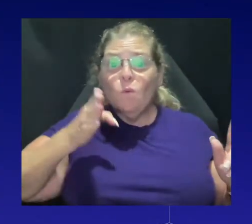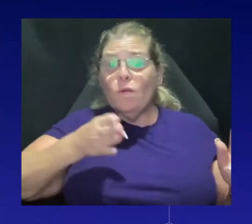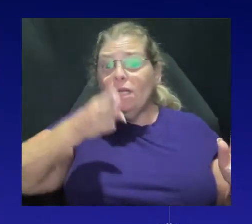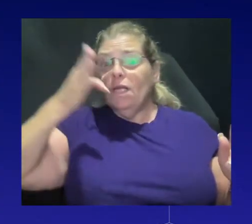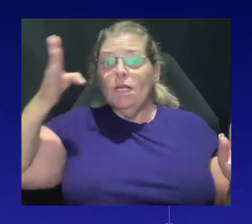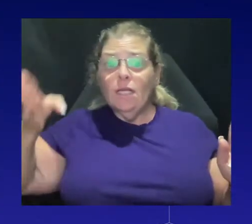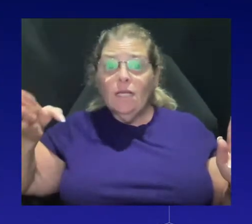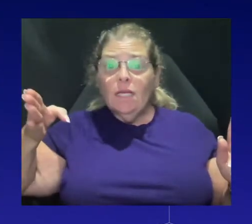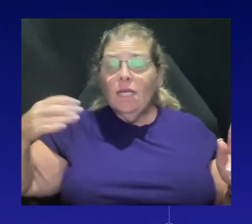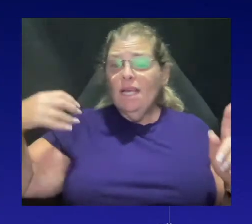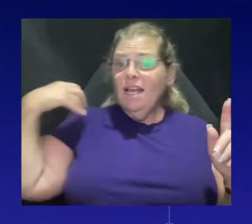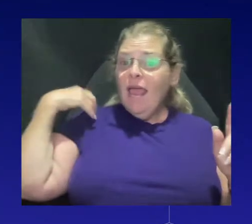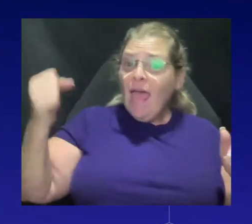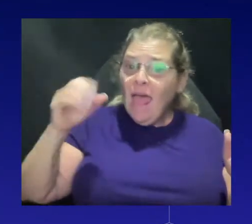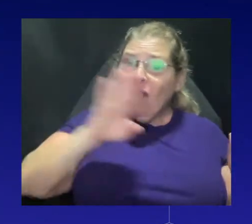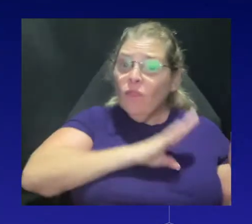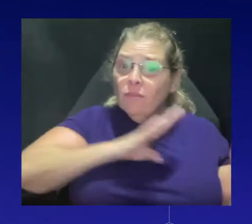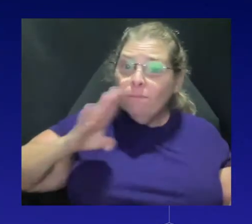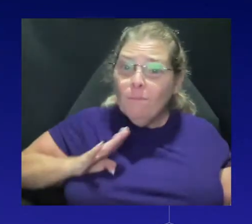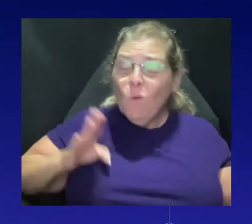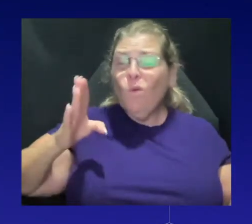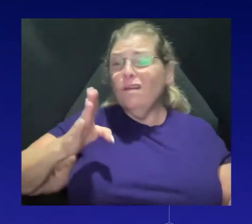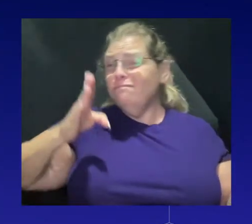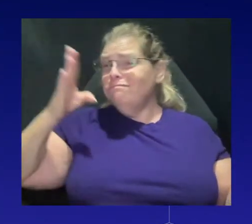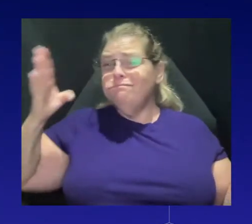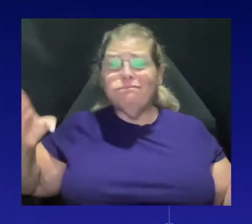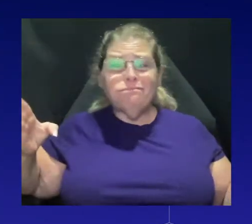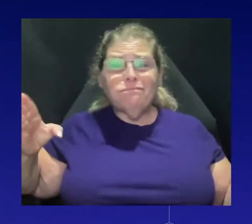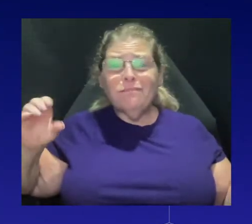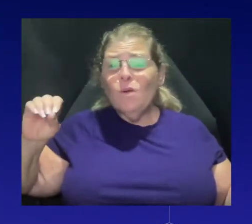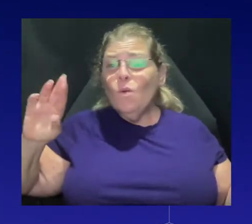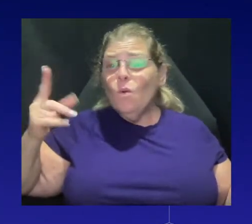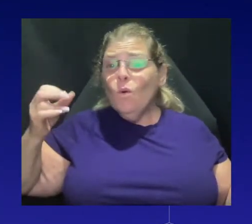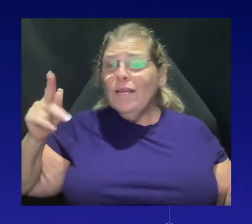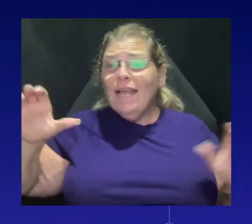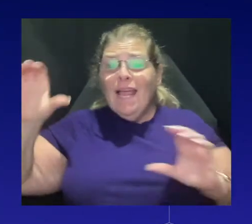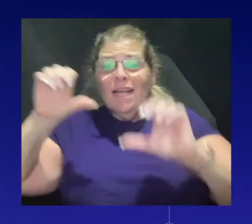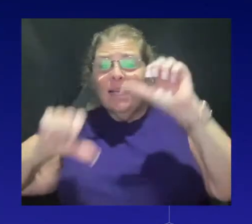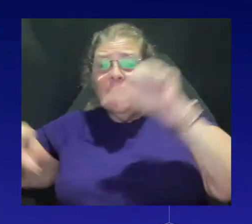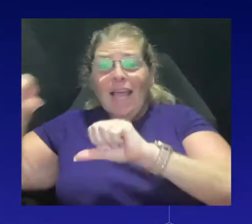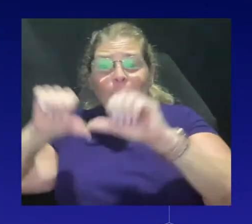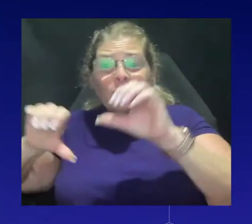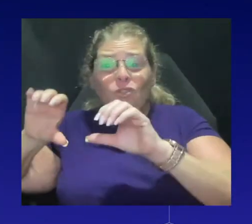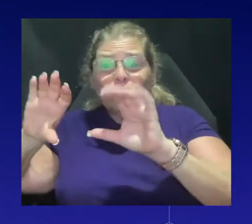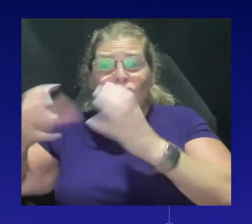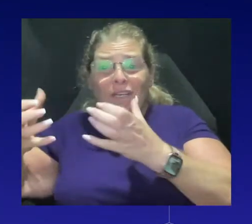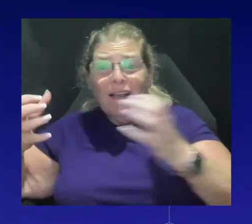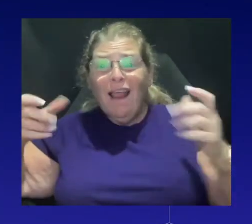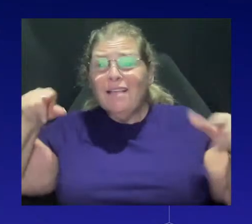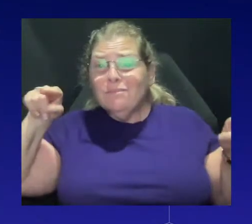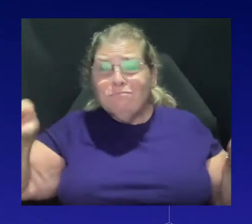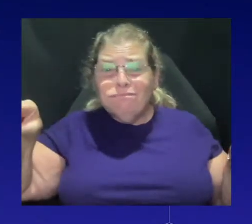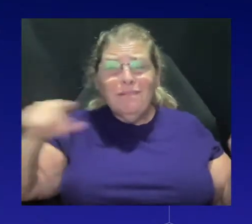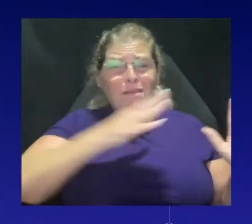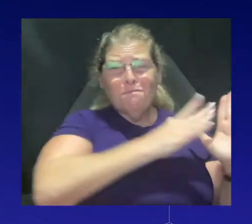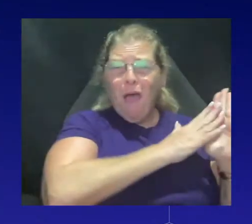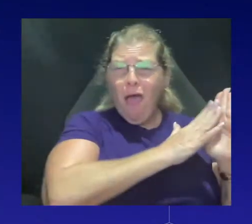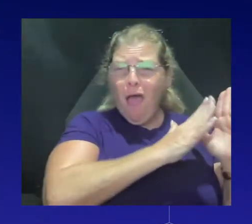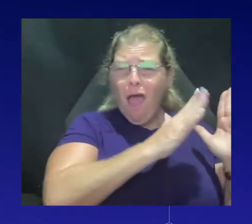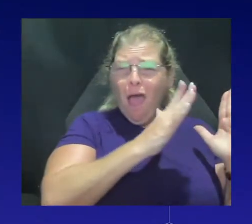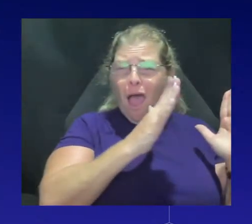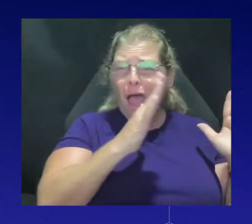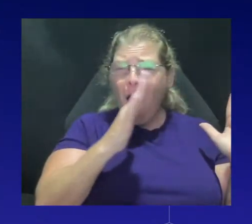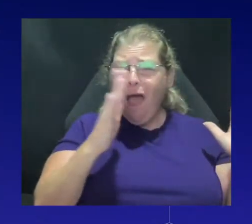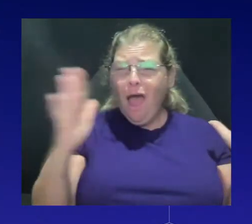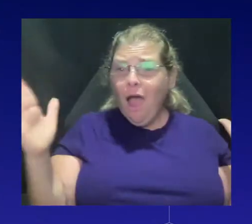health boards to that organic chemistry class that was put in place so that some of our brothers and